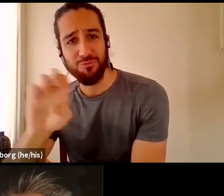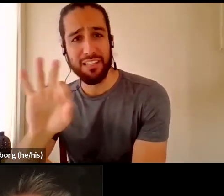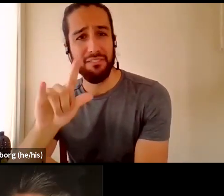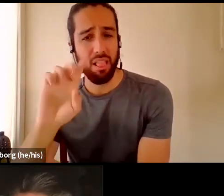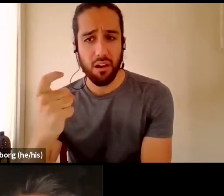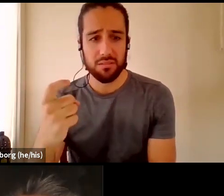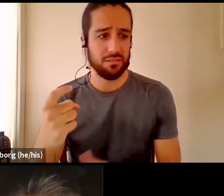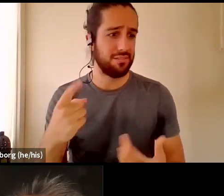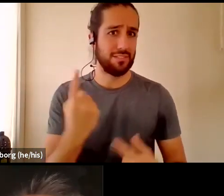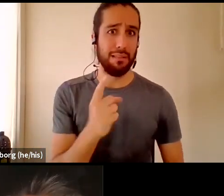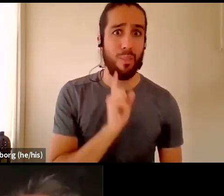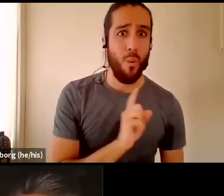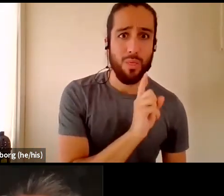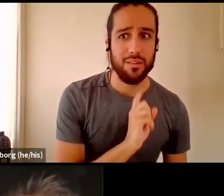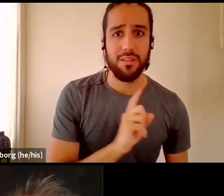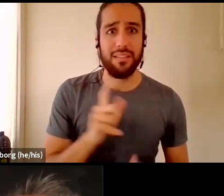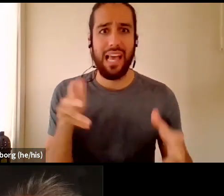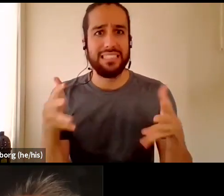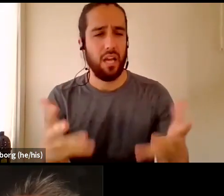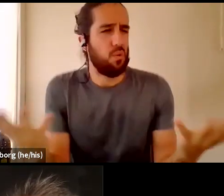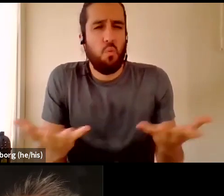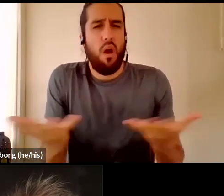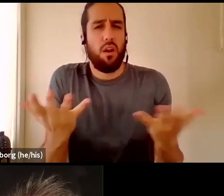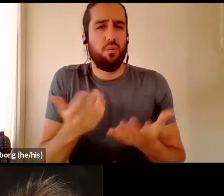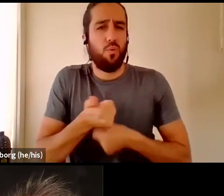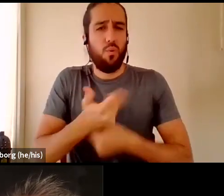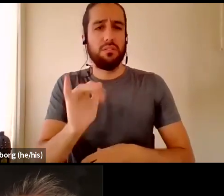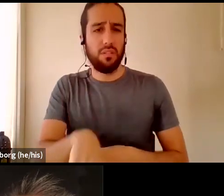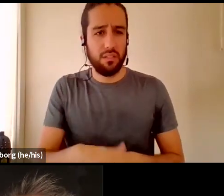despair? Is it anxiety? You know, and I think it is,